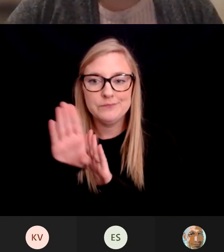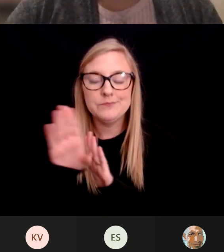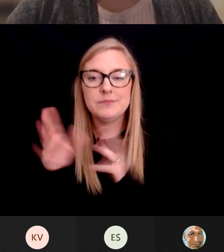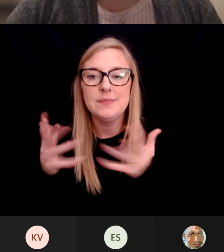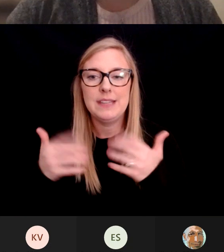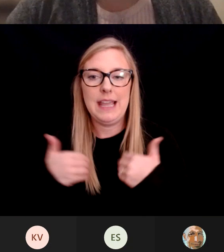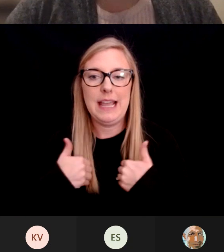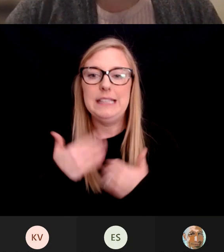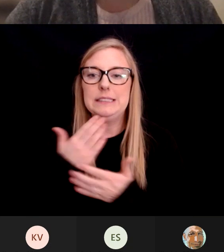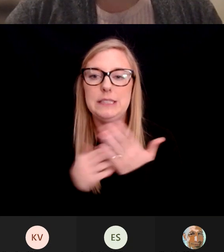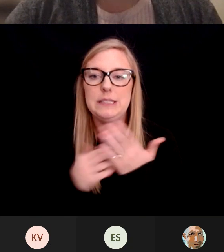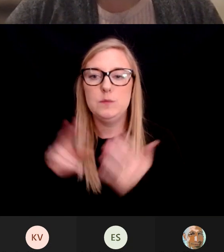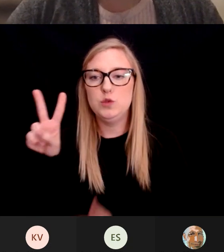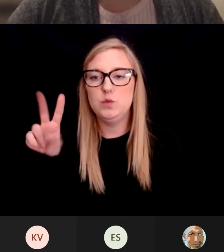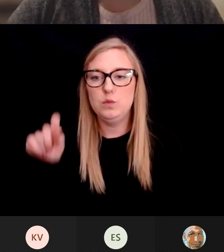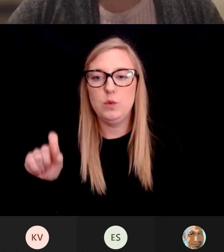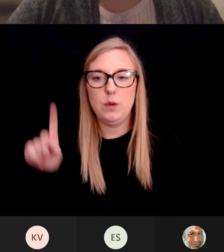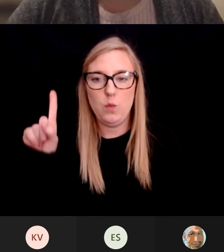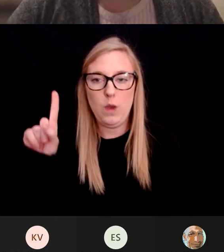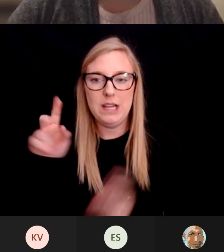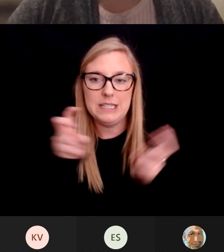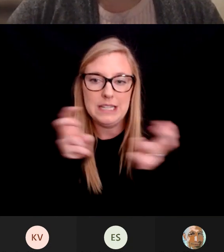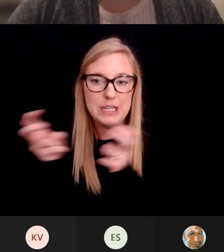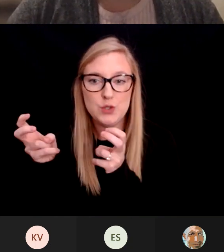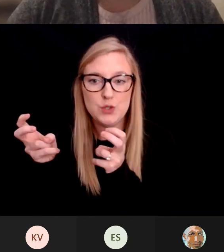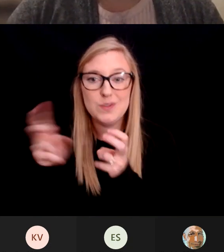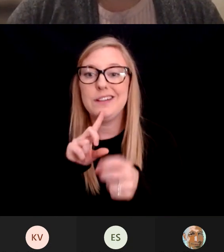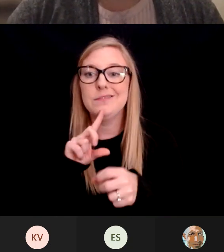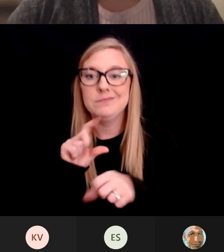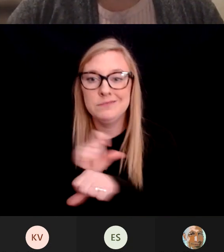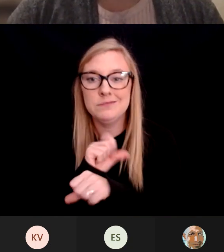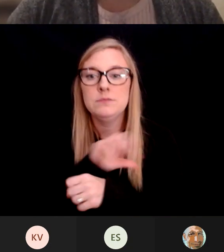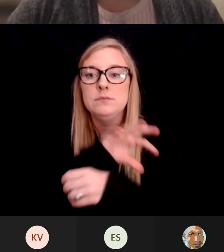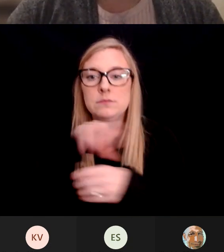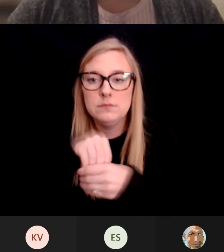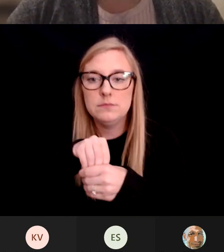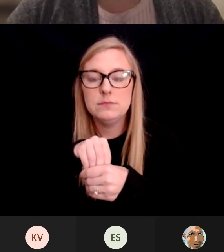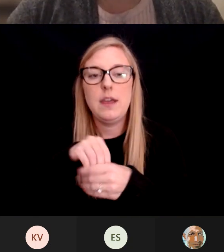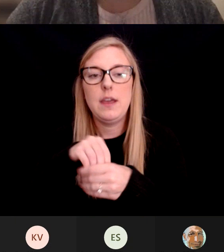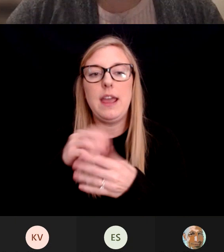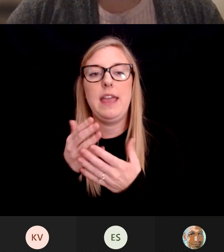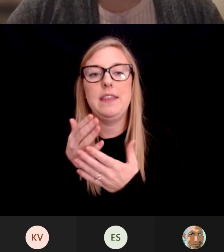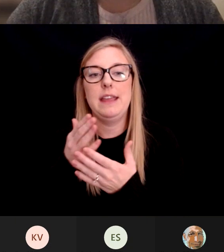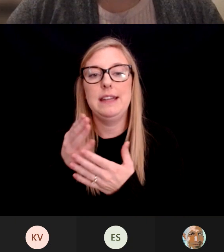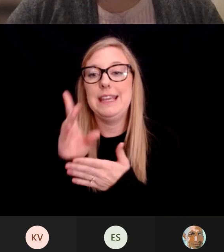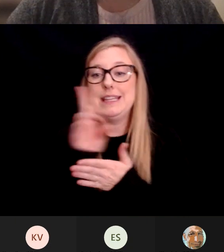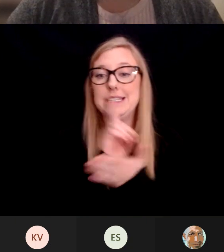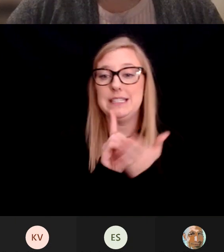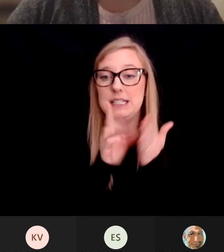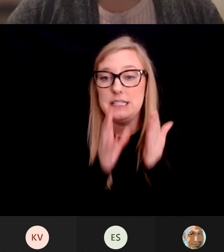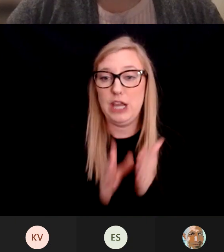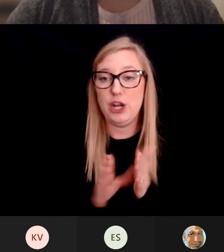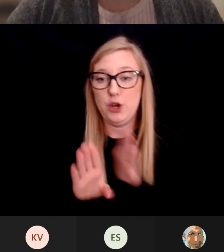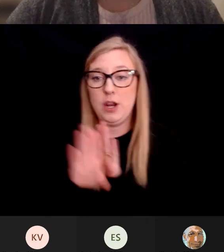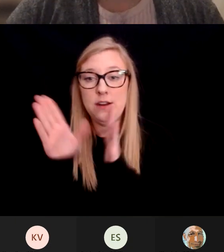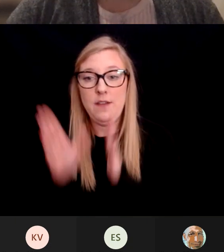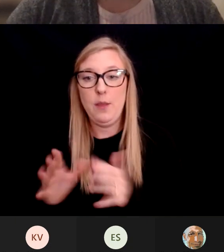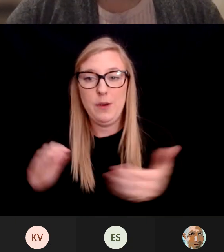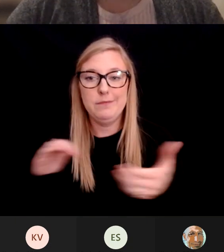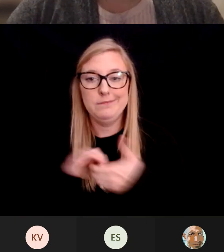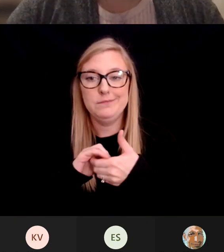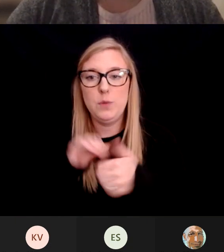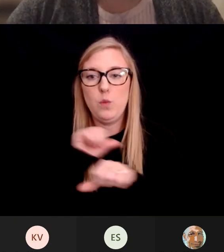2.1 issues intentionally built into it. And we have a designer and a developer work together to test,